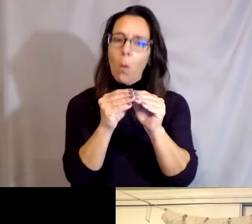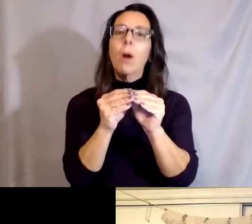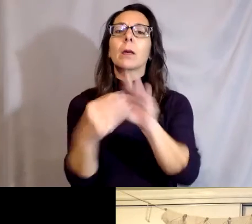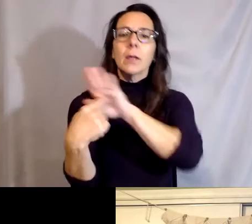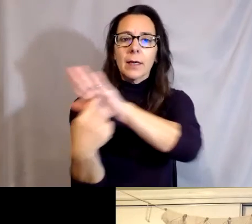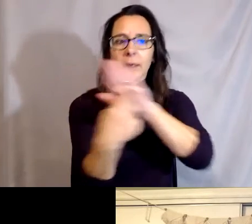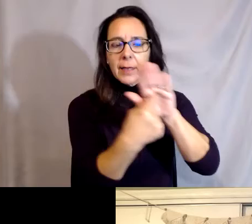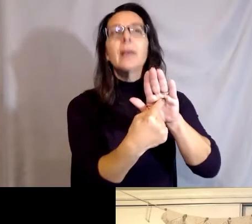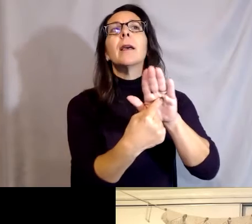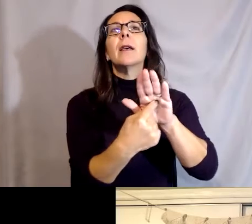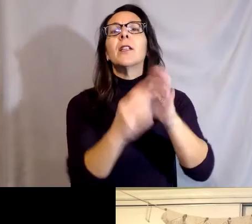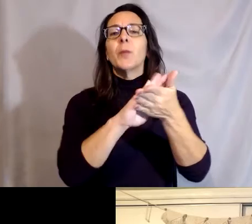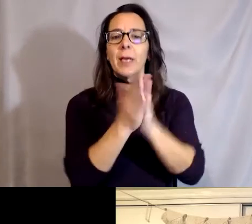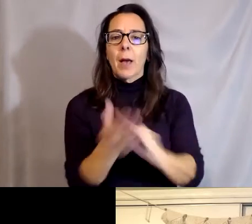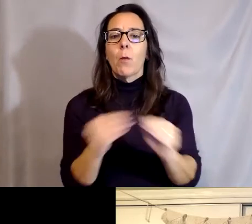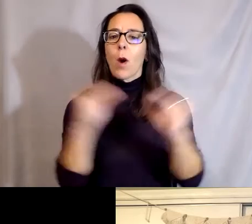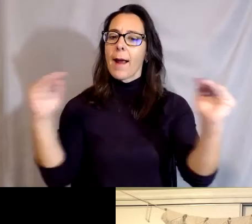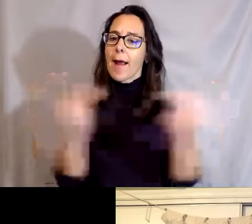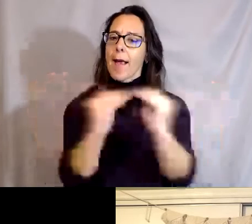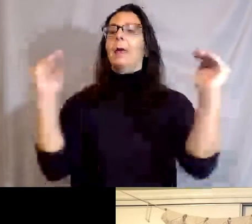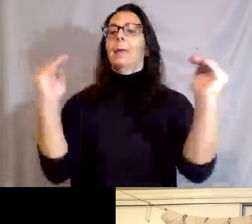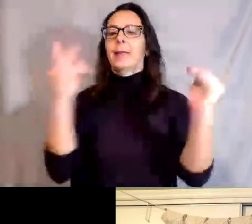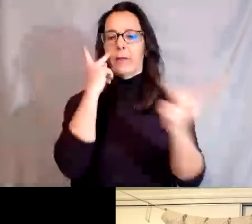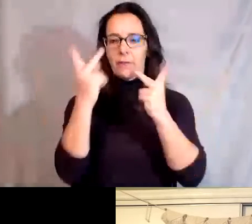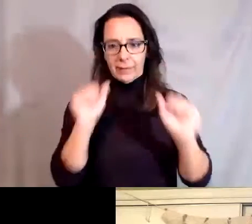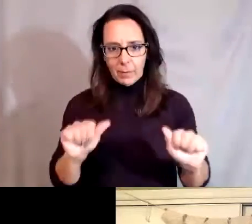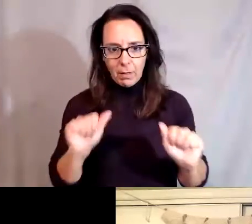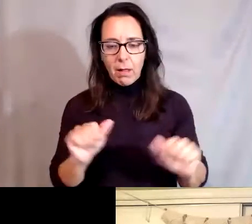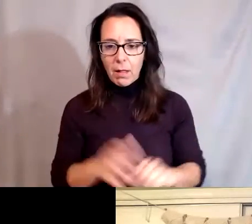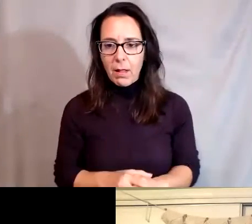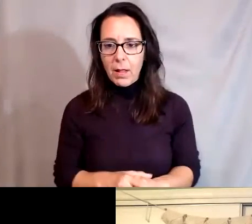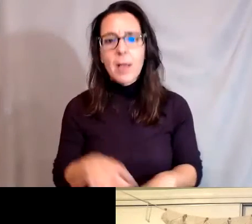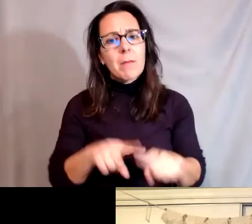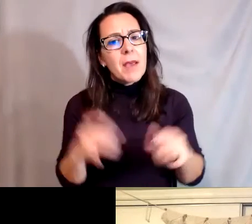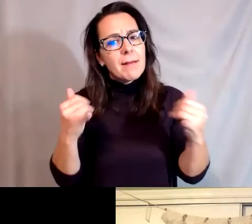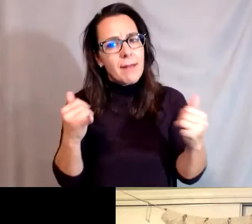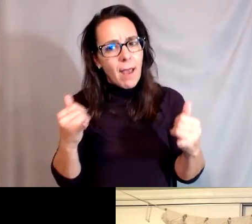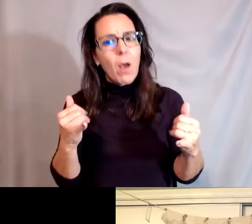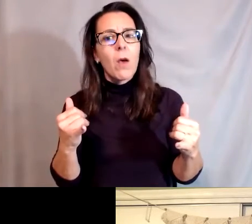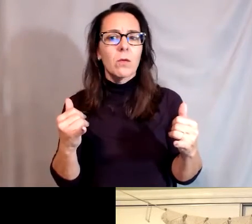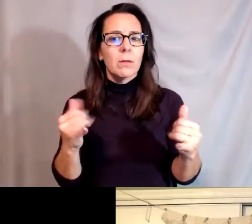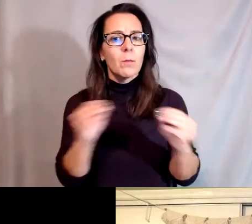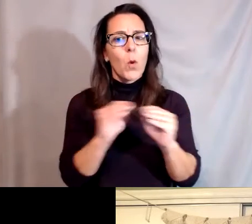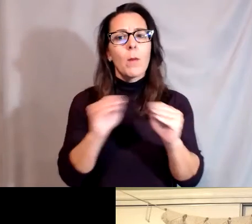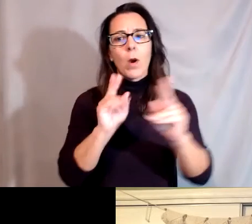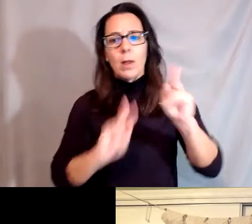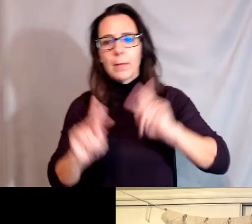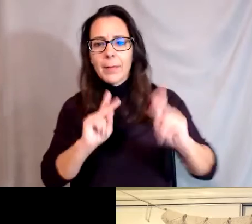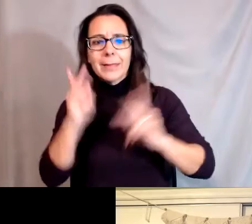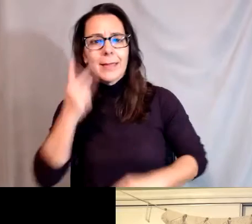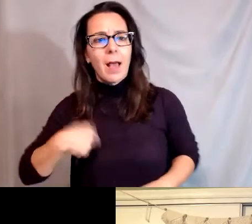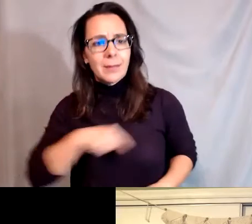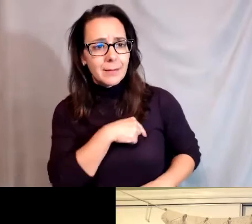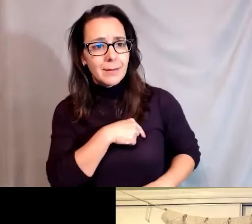an equitable way, but I truly feel like more people hear us when we speak, and they see us when we ask to be